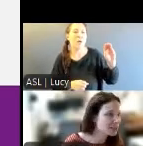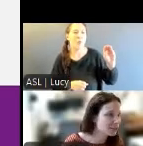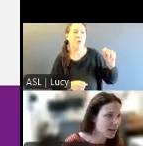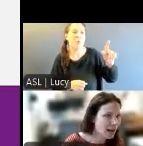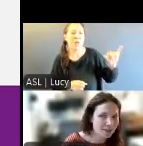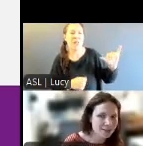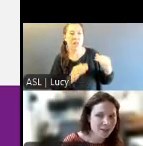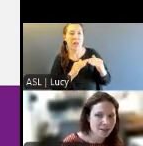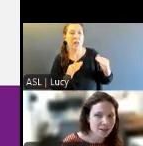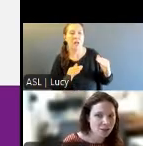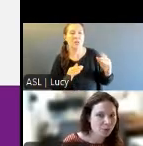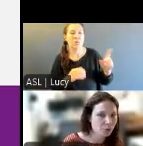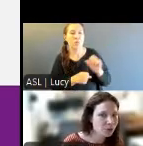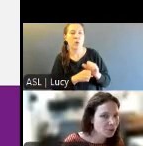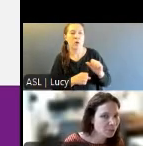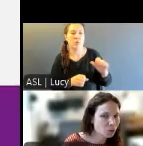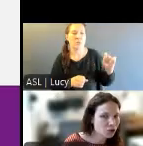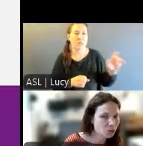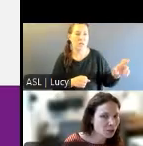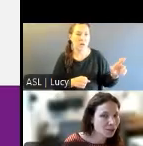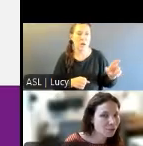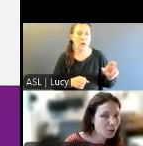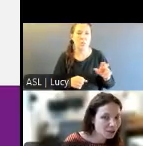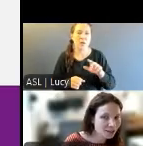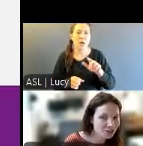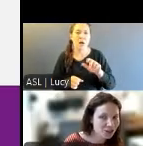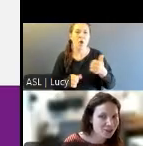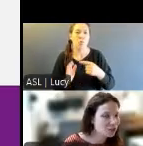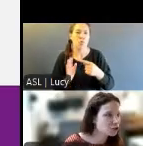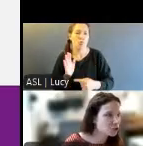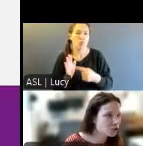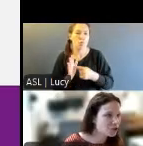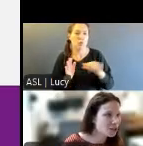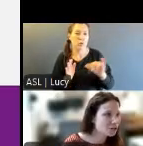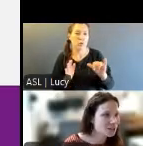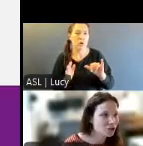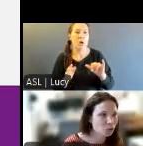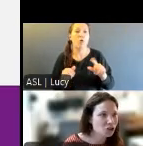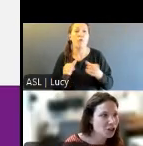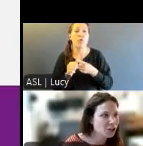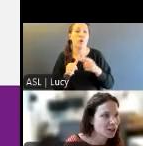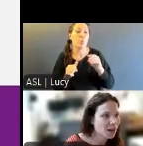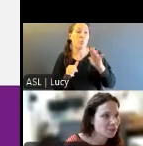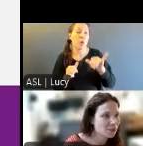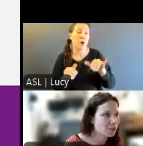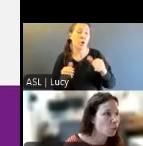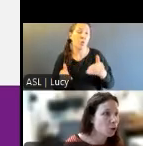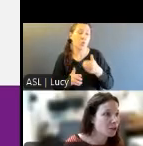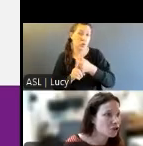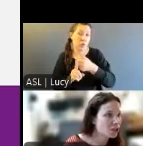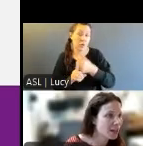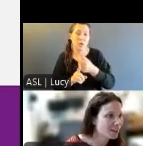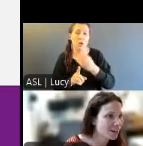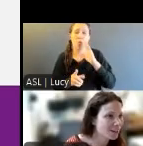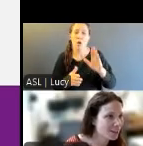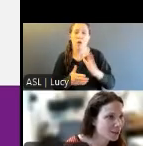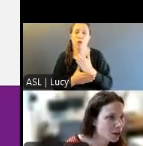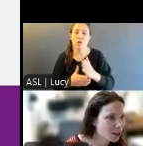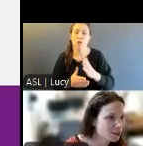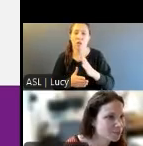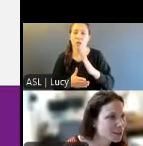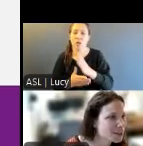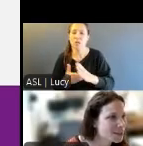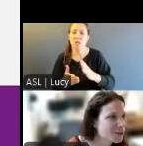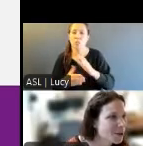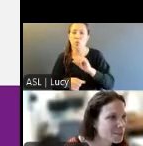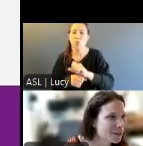wears many different hats. So before we jump in, we just want to give Marley a chance to introduce herself since she'll be sharing some of the work that she led on Cape